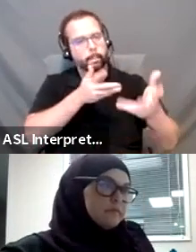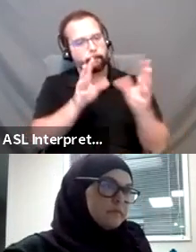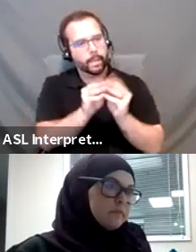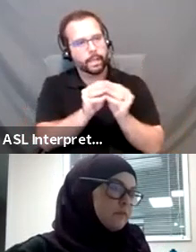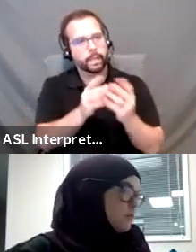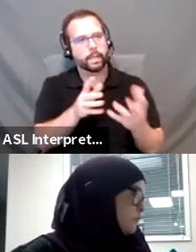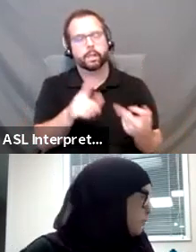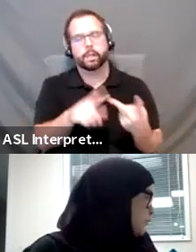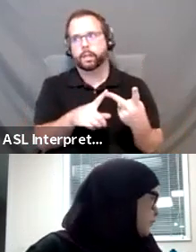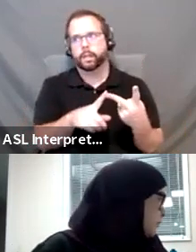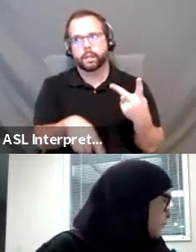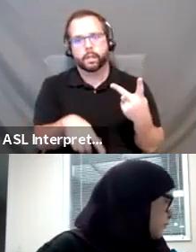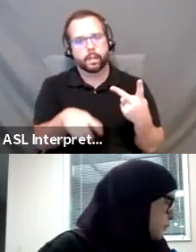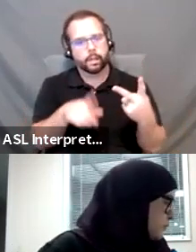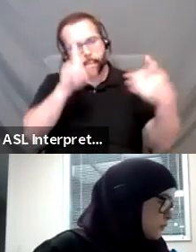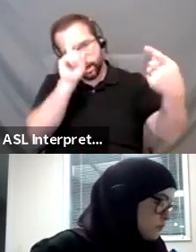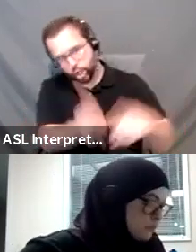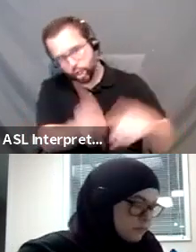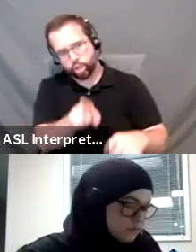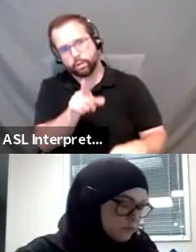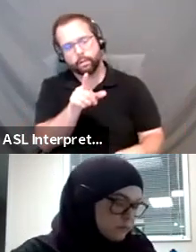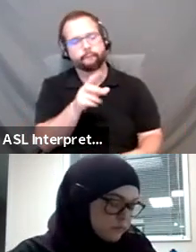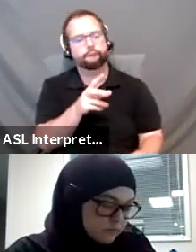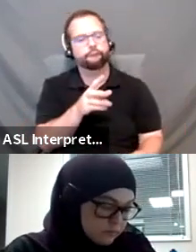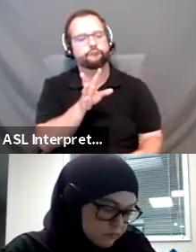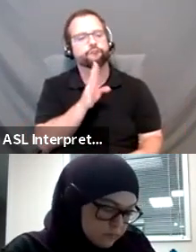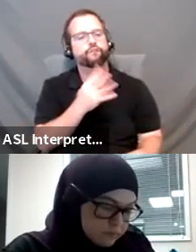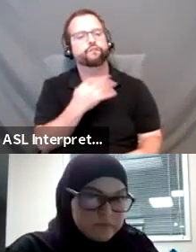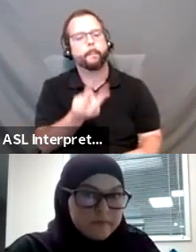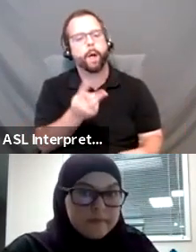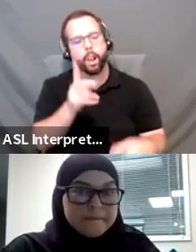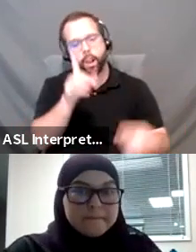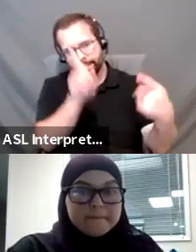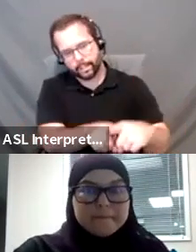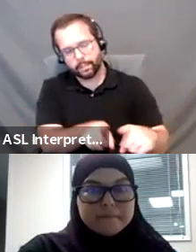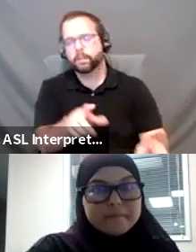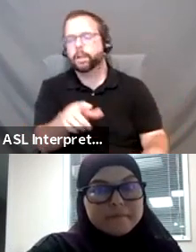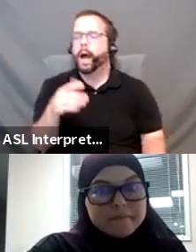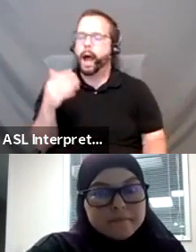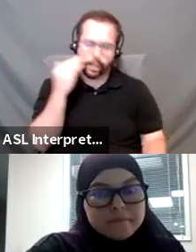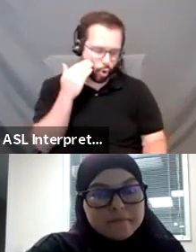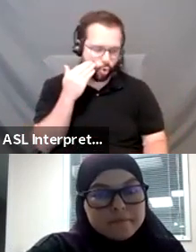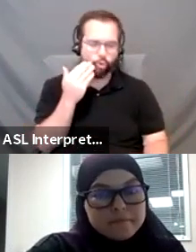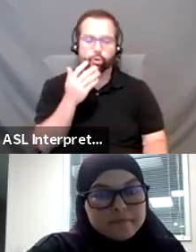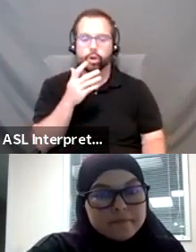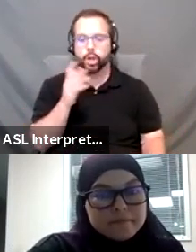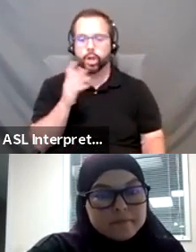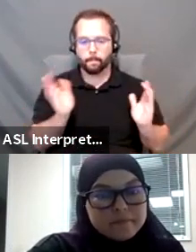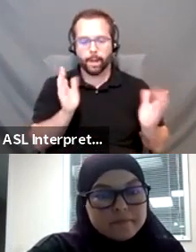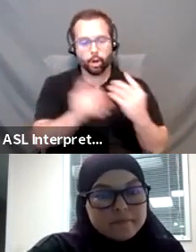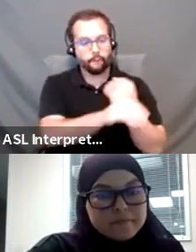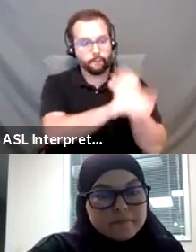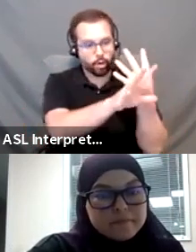out information with them, we're able to really, it's not the same as that in person by no means,